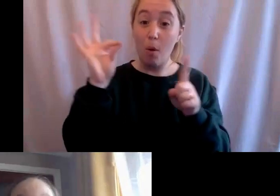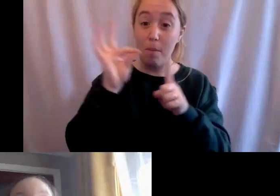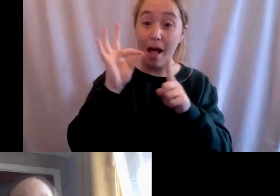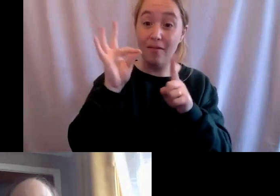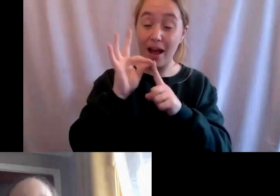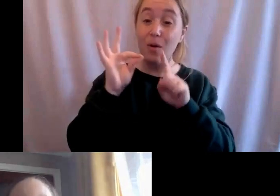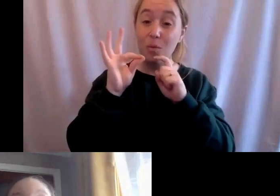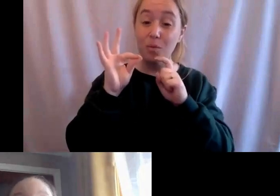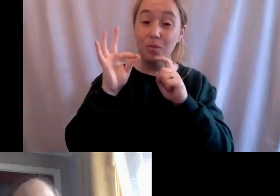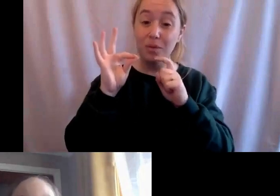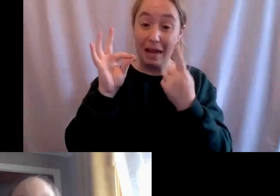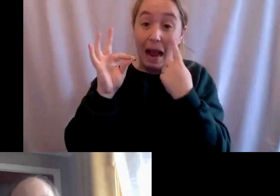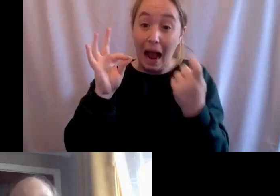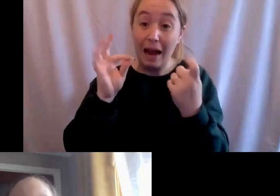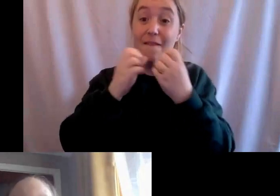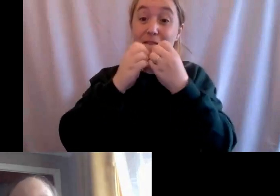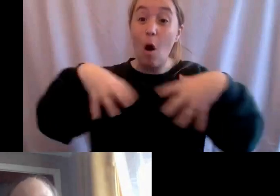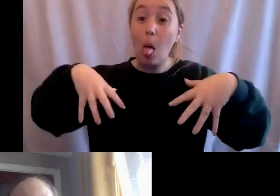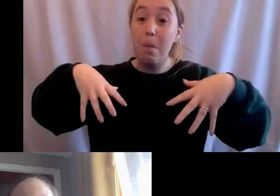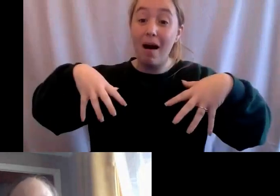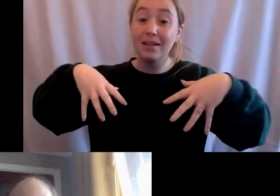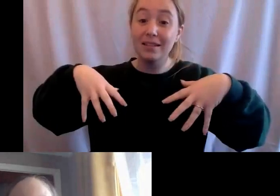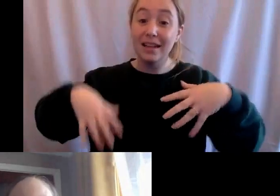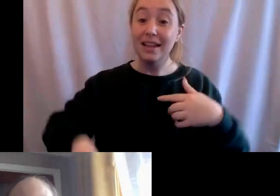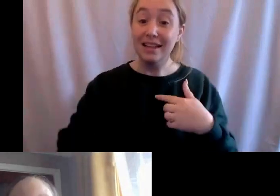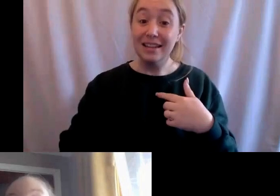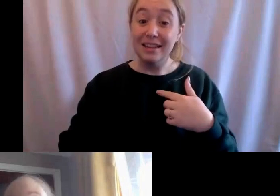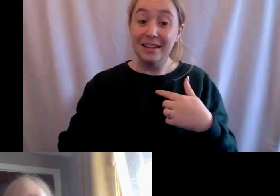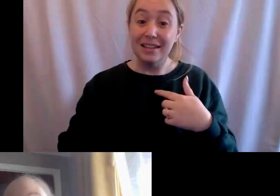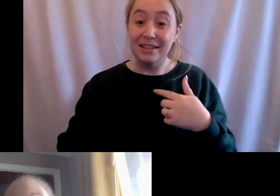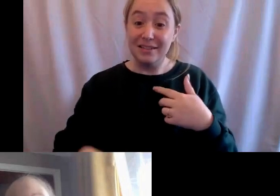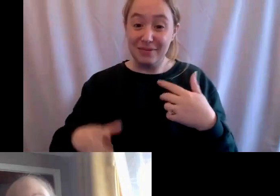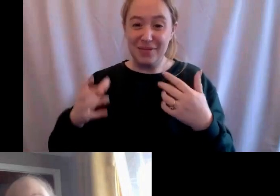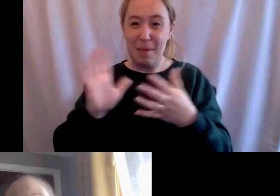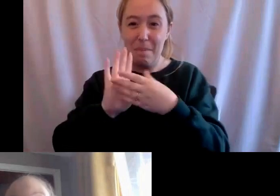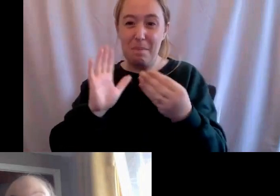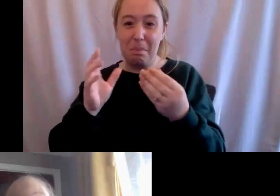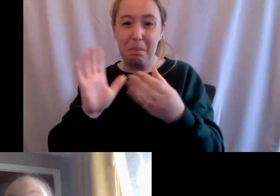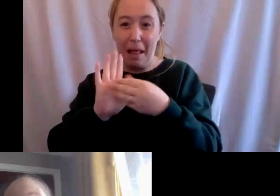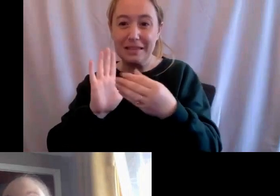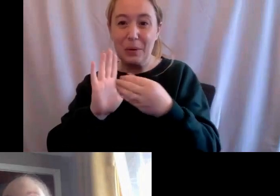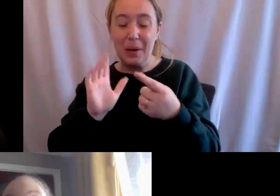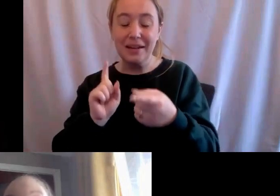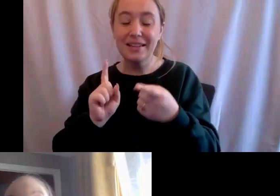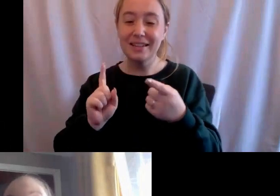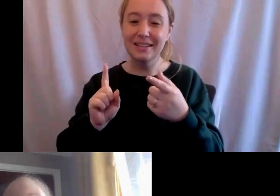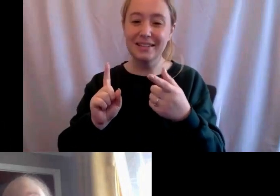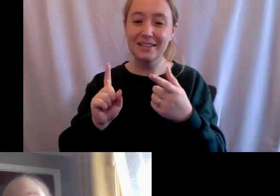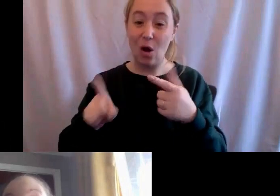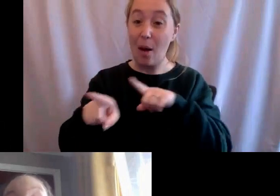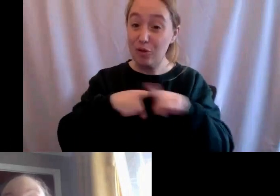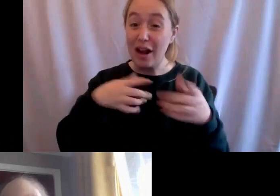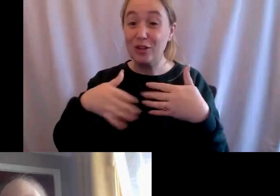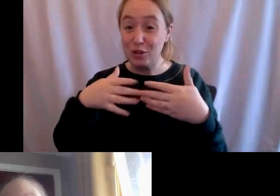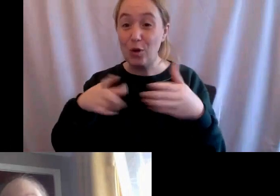moment. And mine fell apart right before we started here. So I'm really sorry about that. So in between dealing with the Zoom